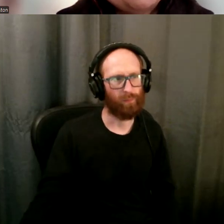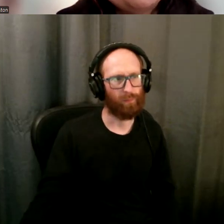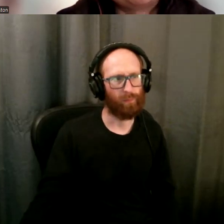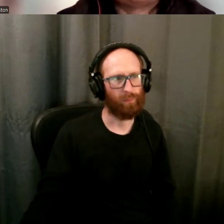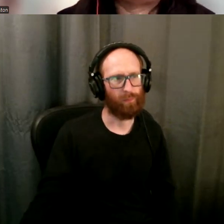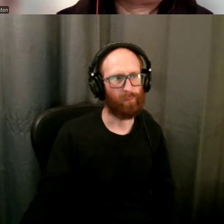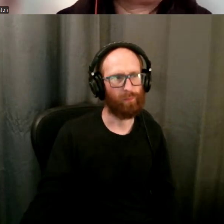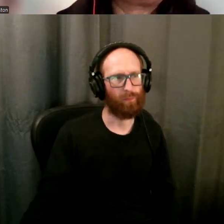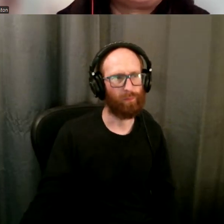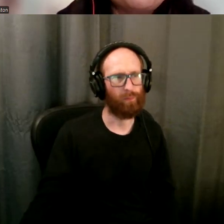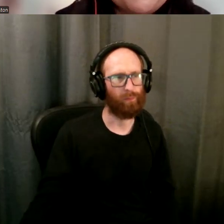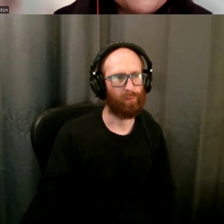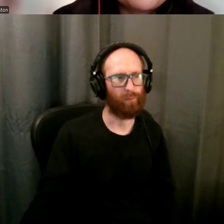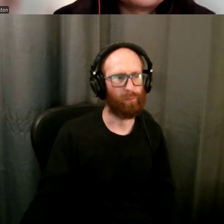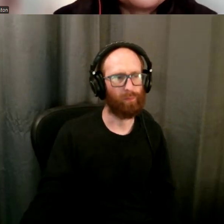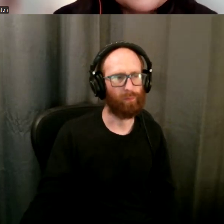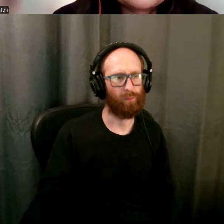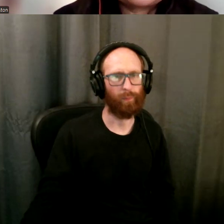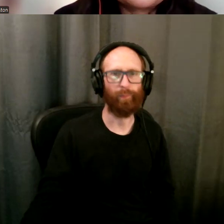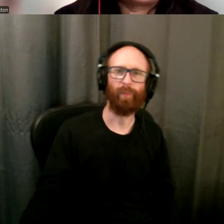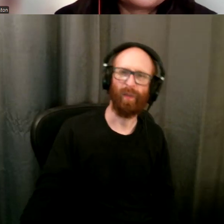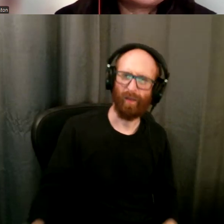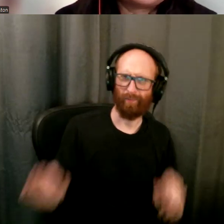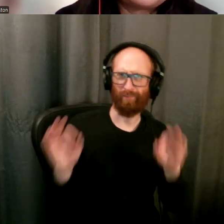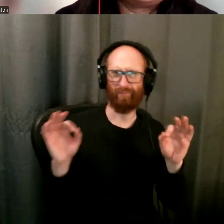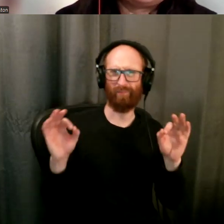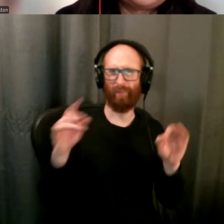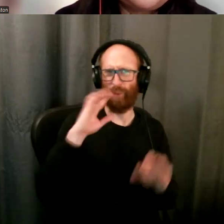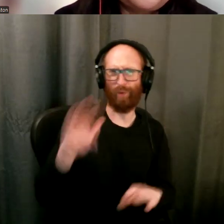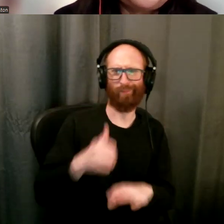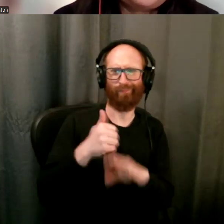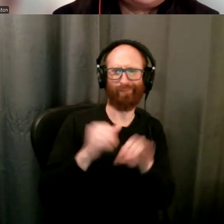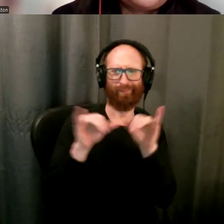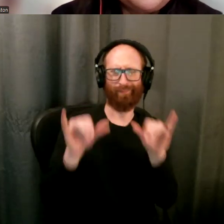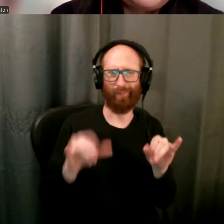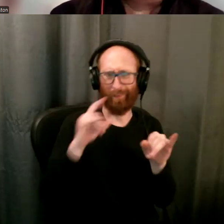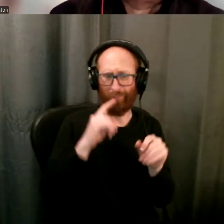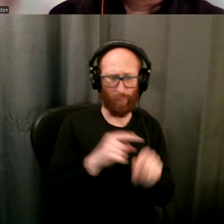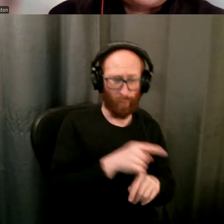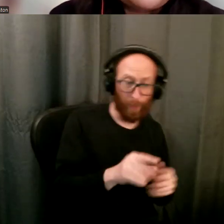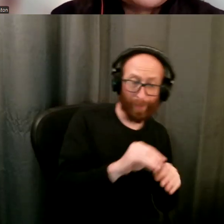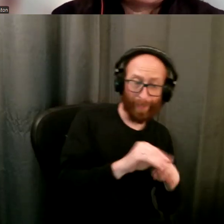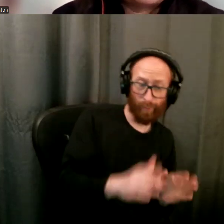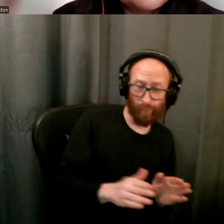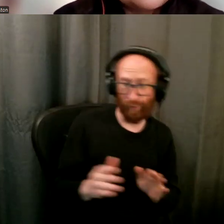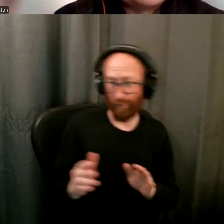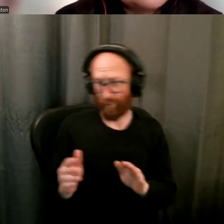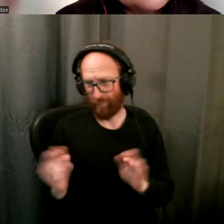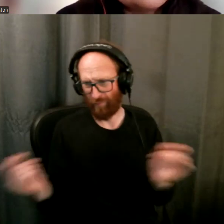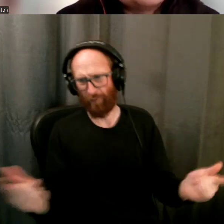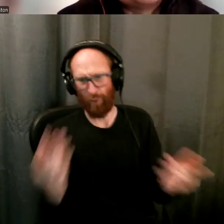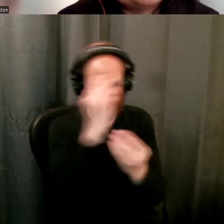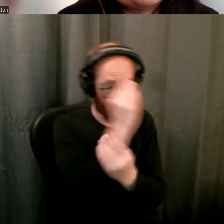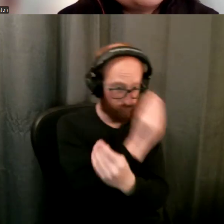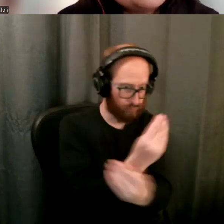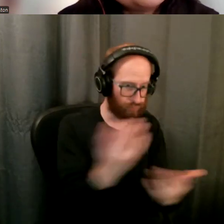What a way to definitely put some systems in place there too, Renee, to make your counselors and all those folks aware about